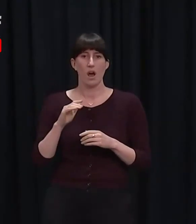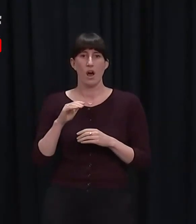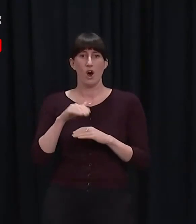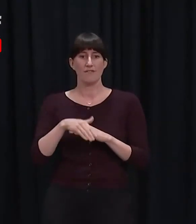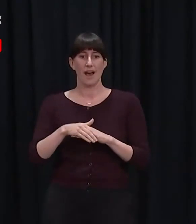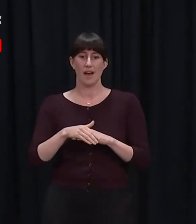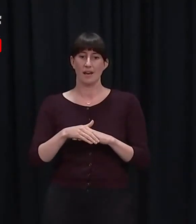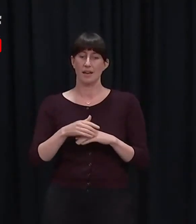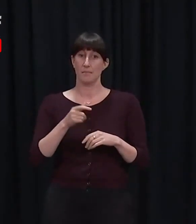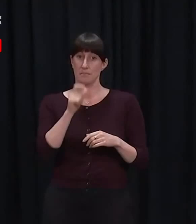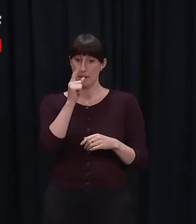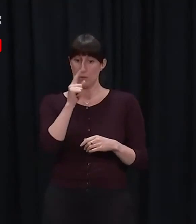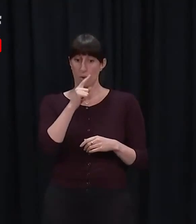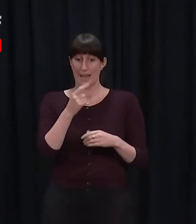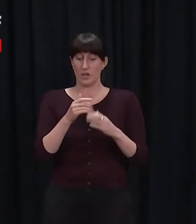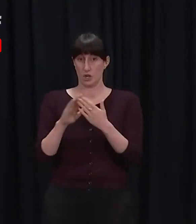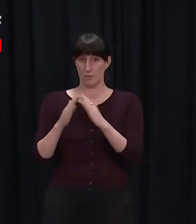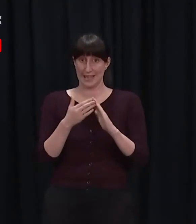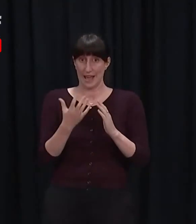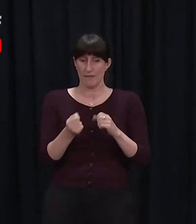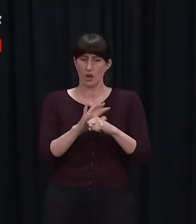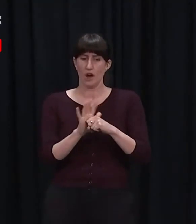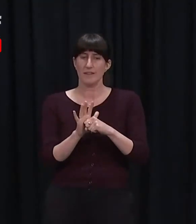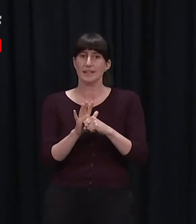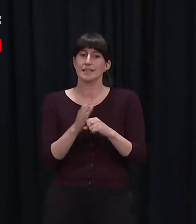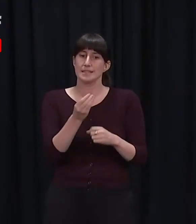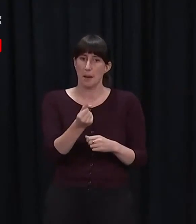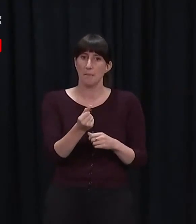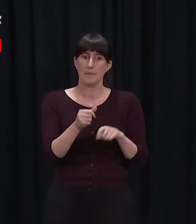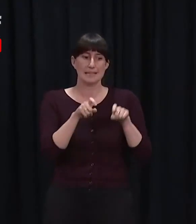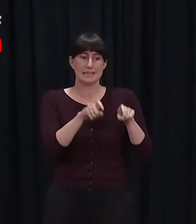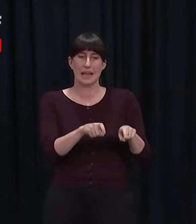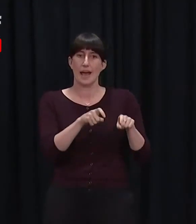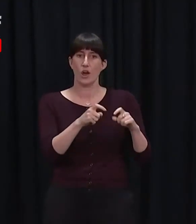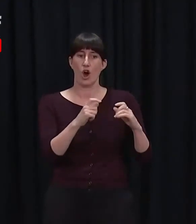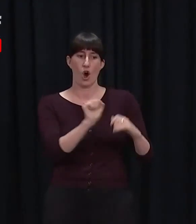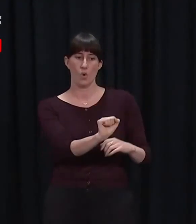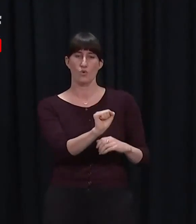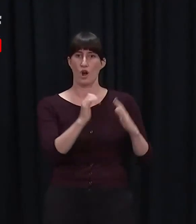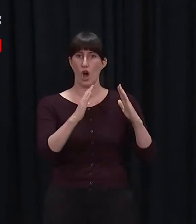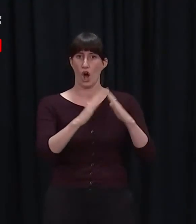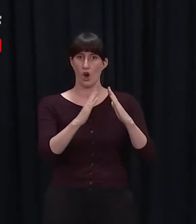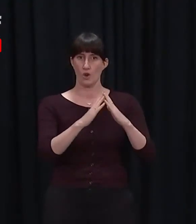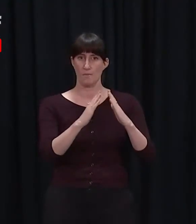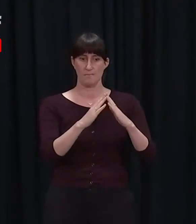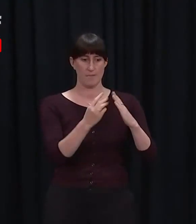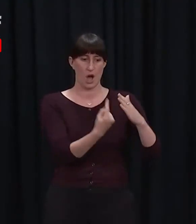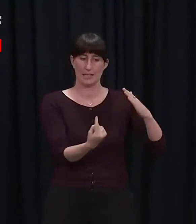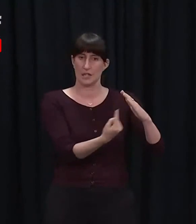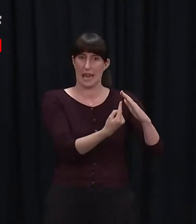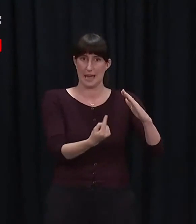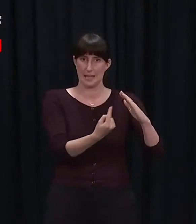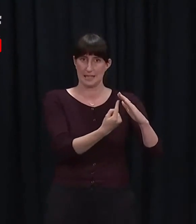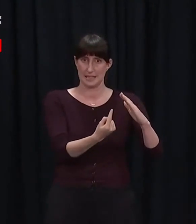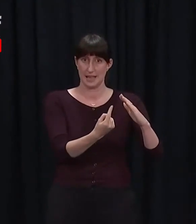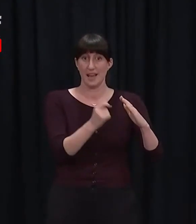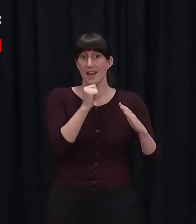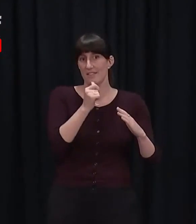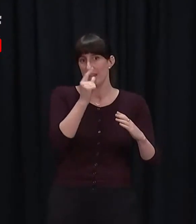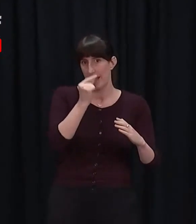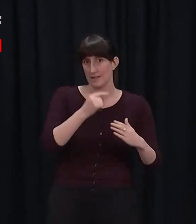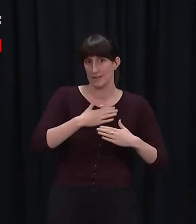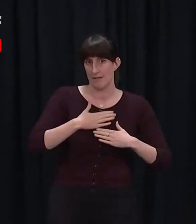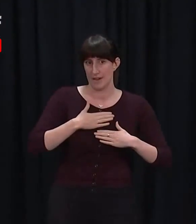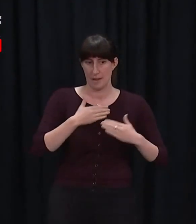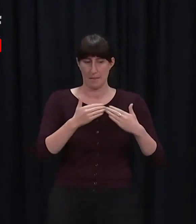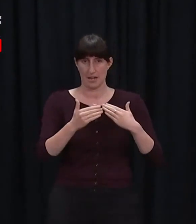support the wider system, including the health system, to help manage people with COVID-19 in the community, those who can be safely managed